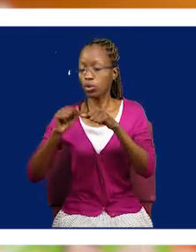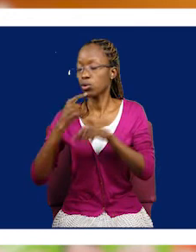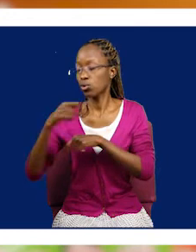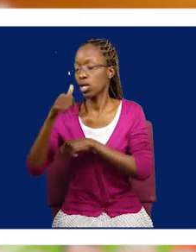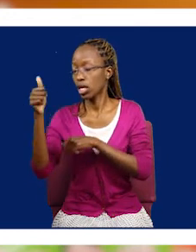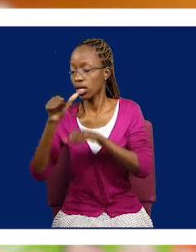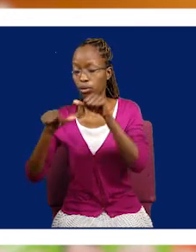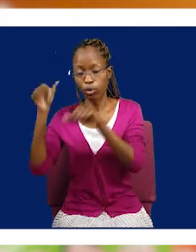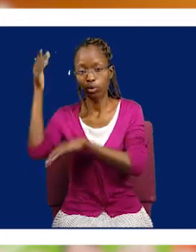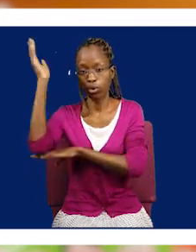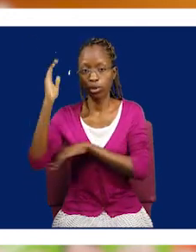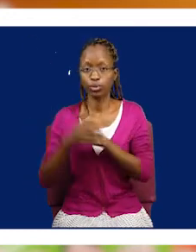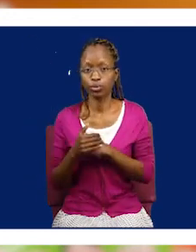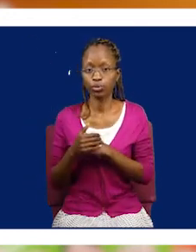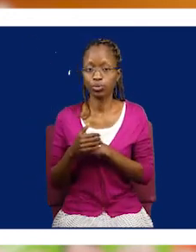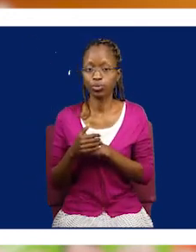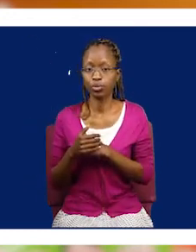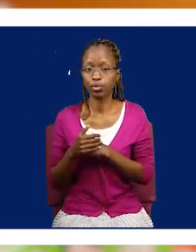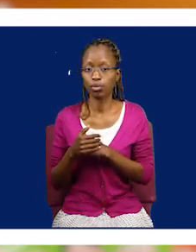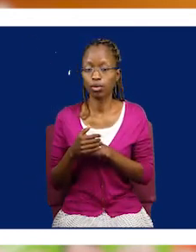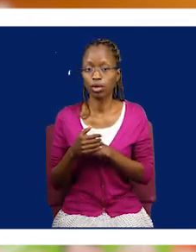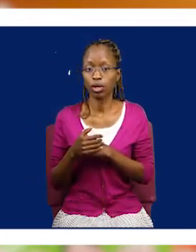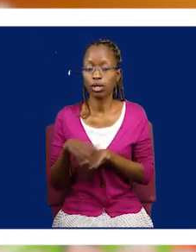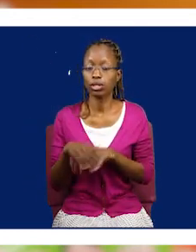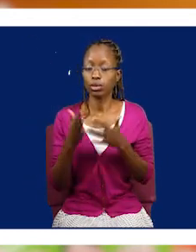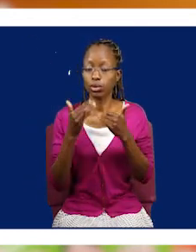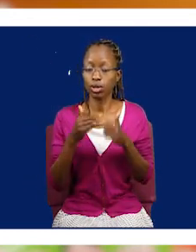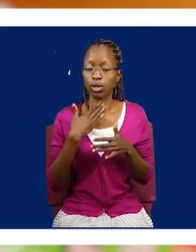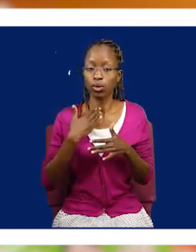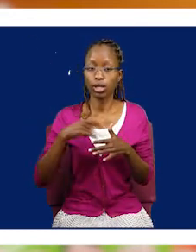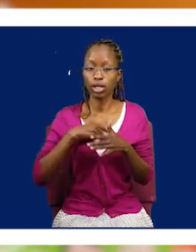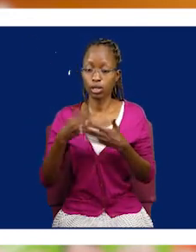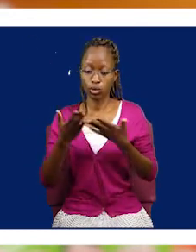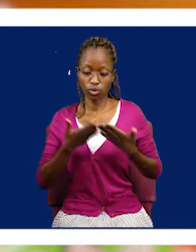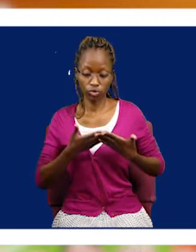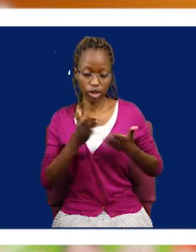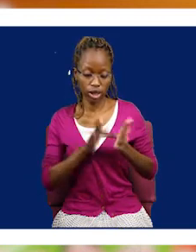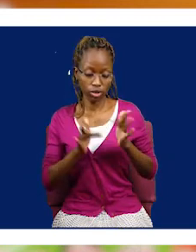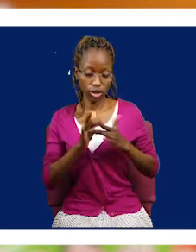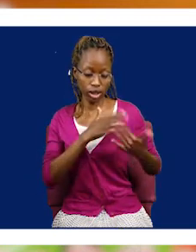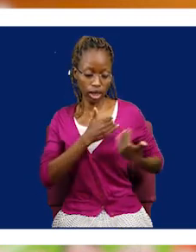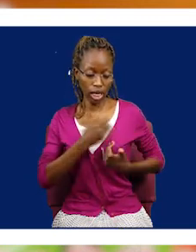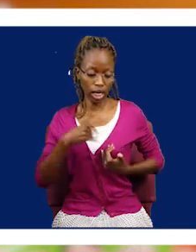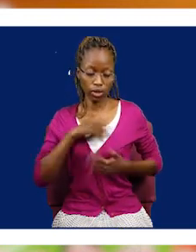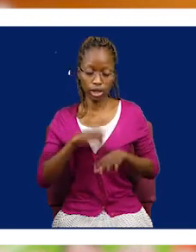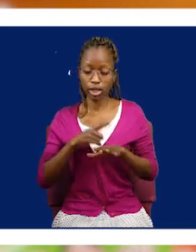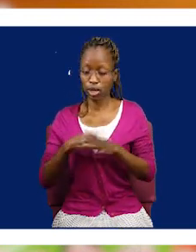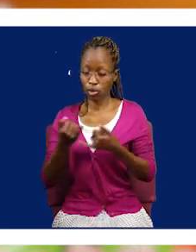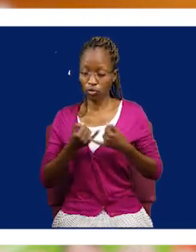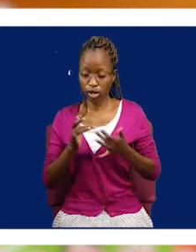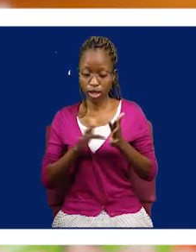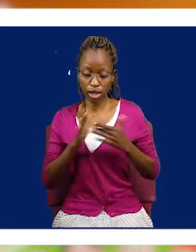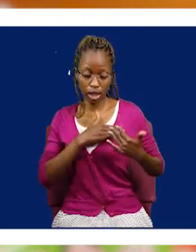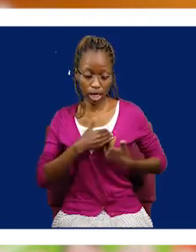him. All right? So I would like us to invite Jesus in our hearts. When we invite him in our